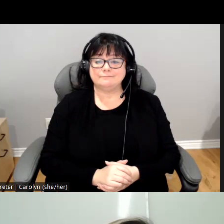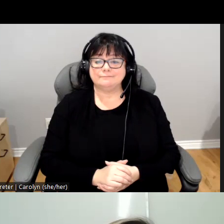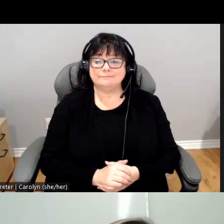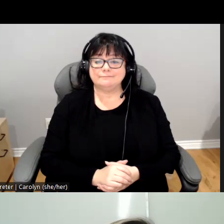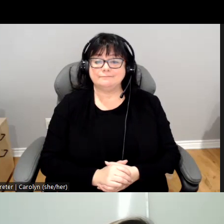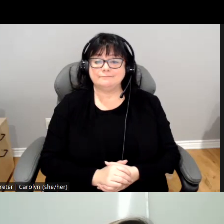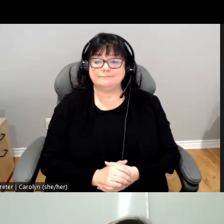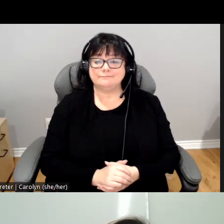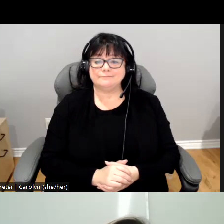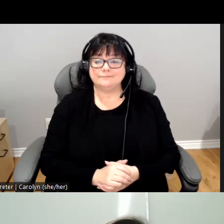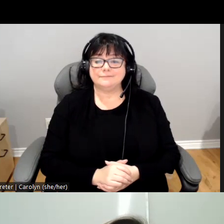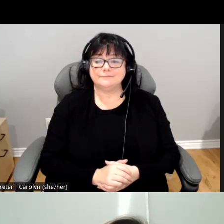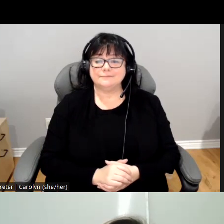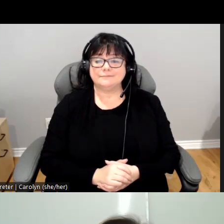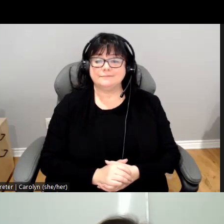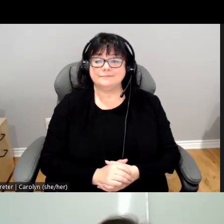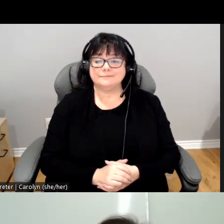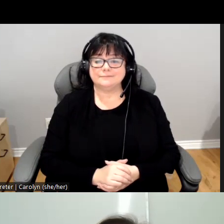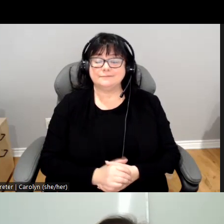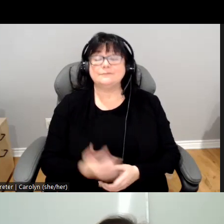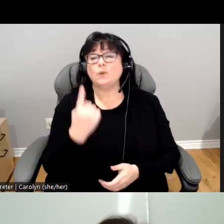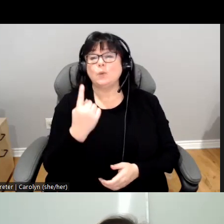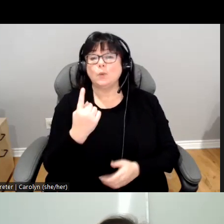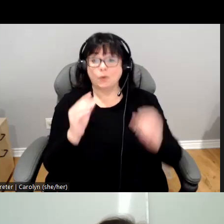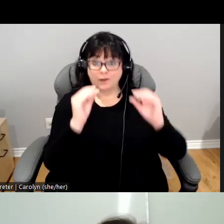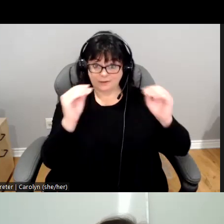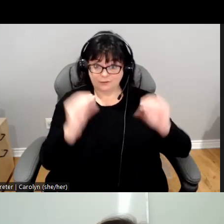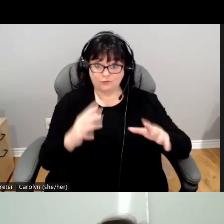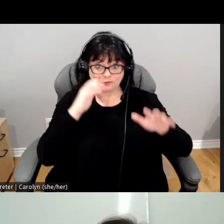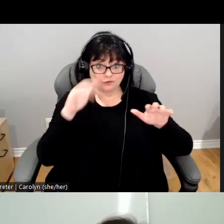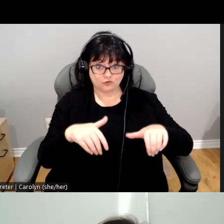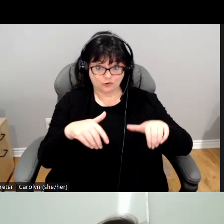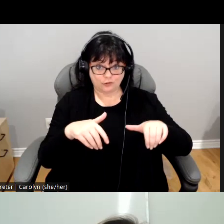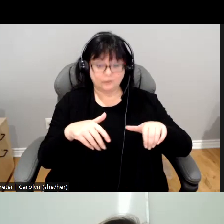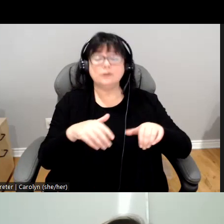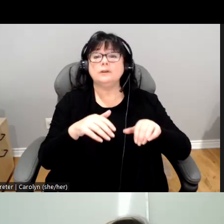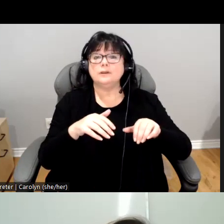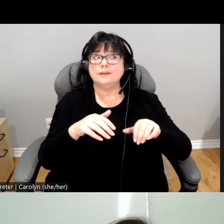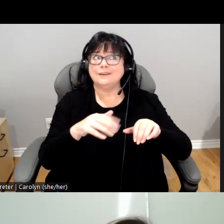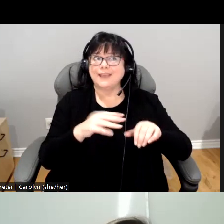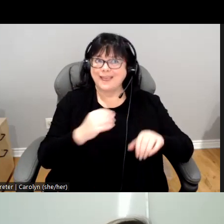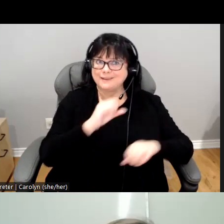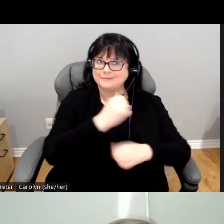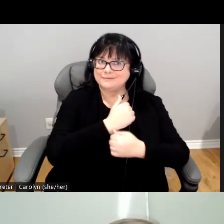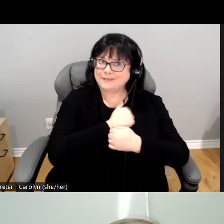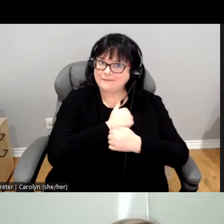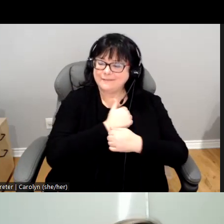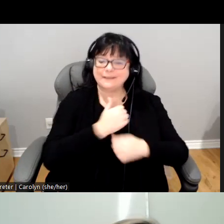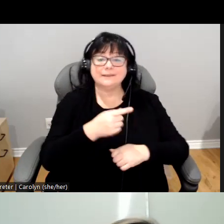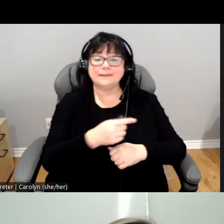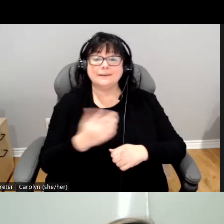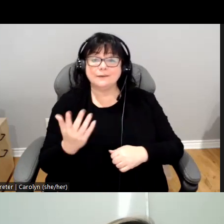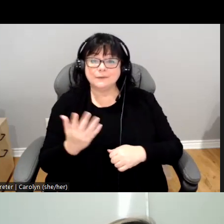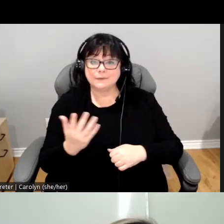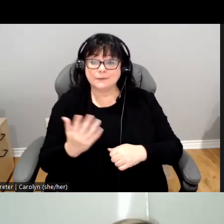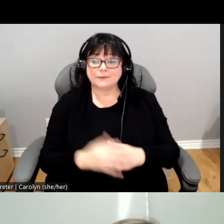I think, were really shocked by, but loved, is that my easier to expected